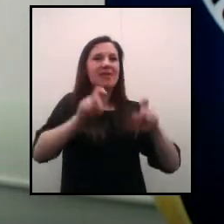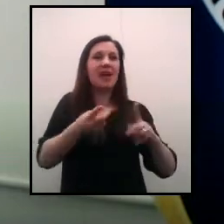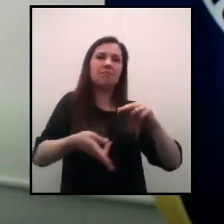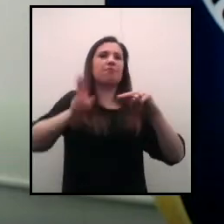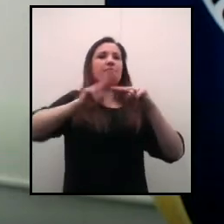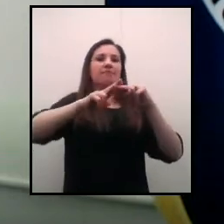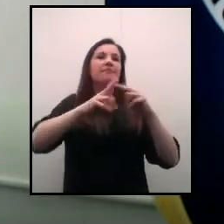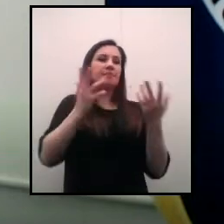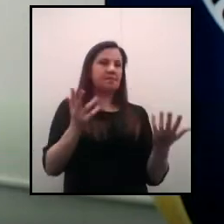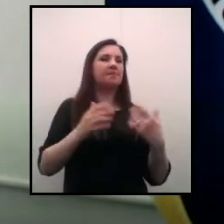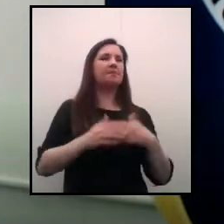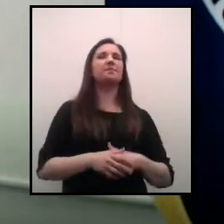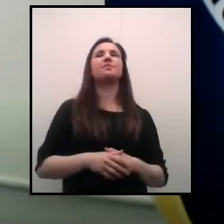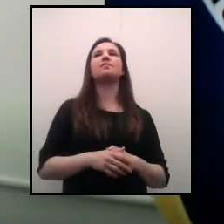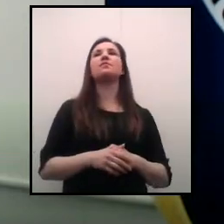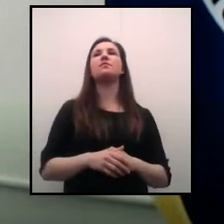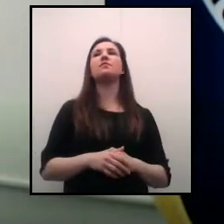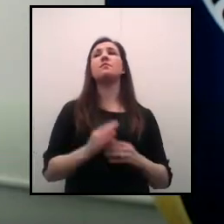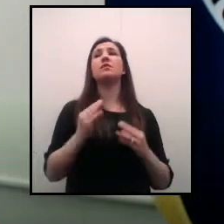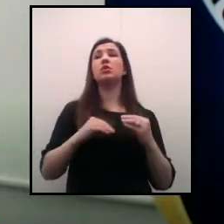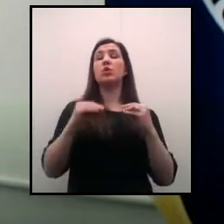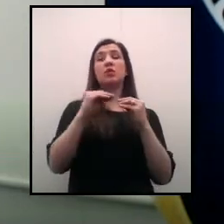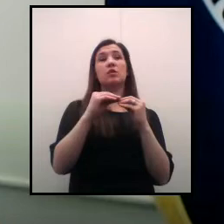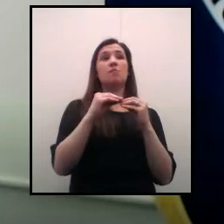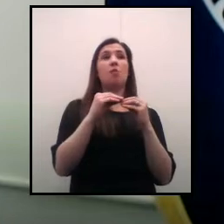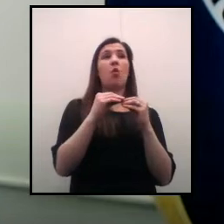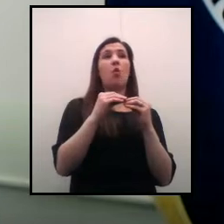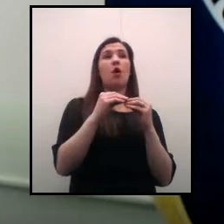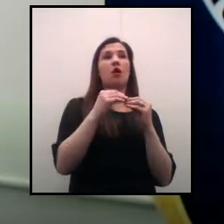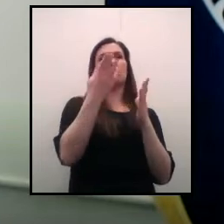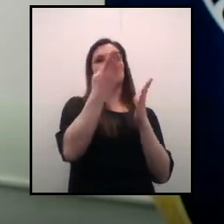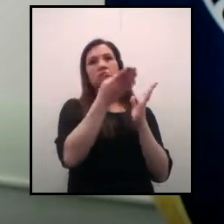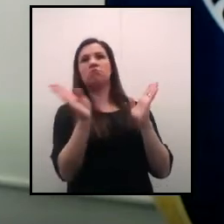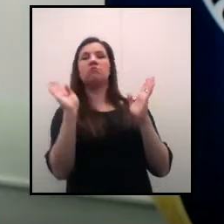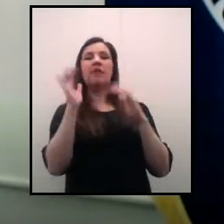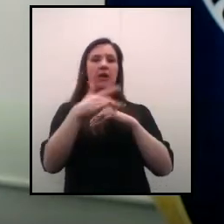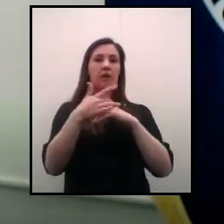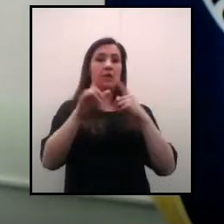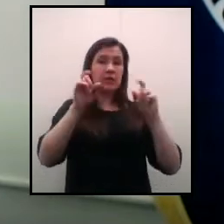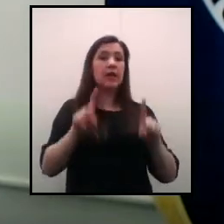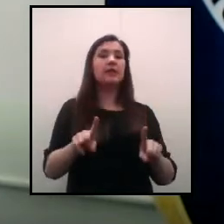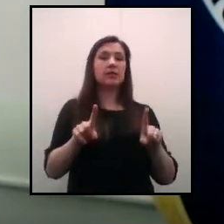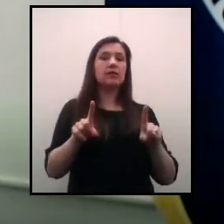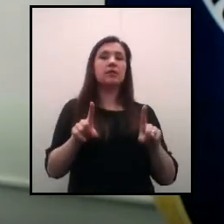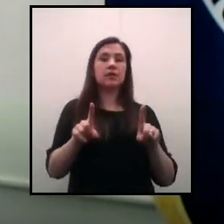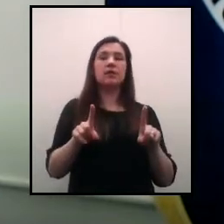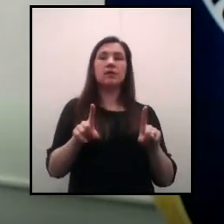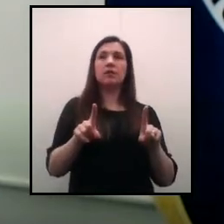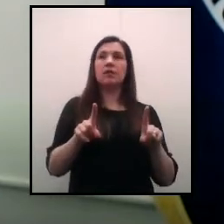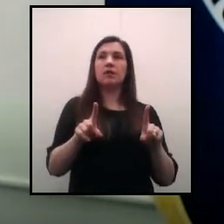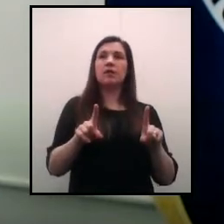every day. So I think there is more widespread testing available in the community, and